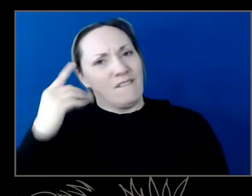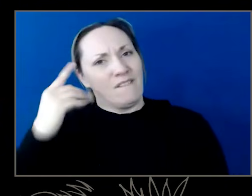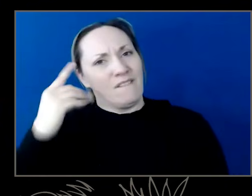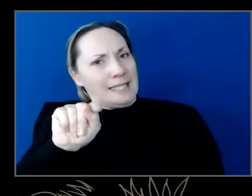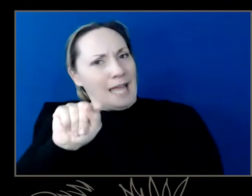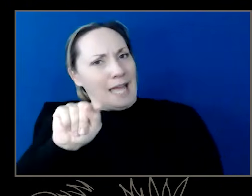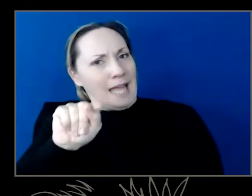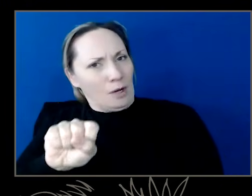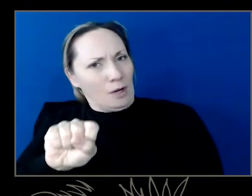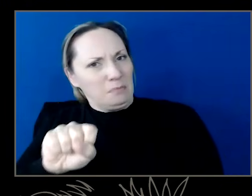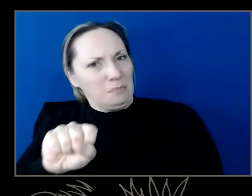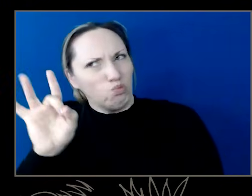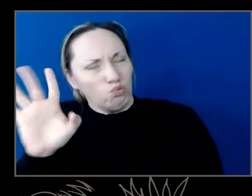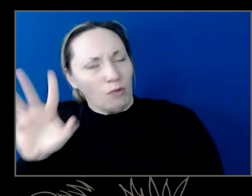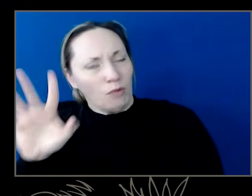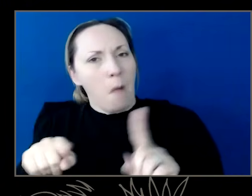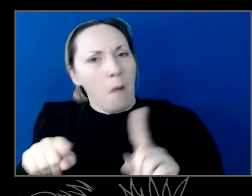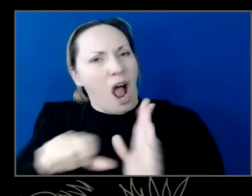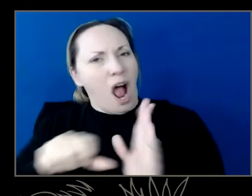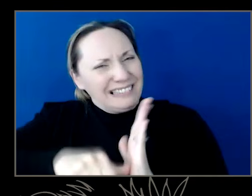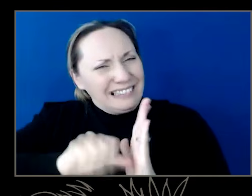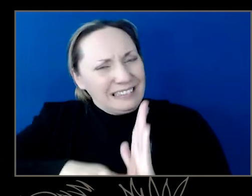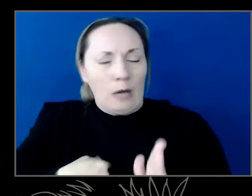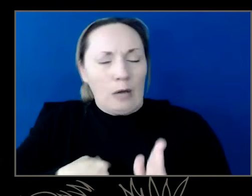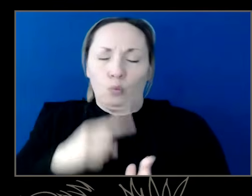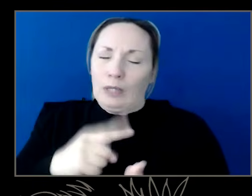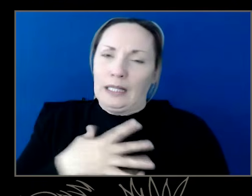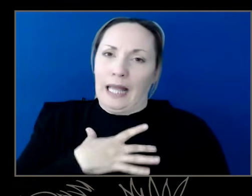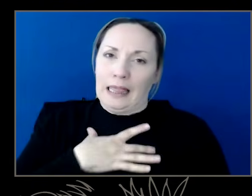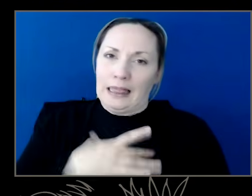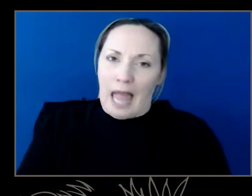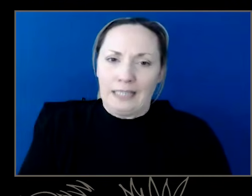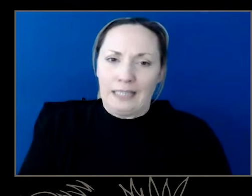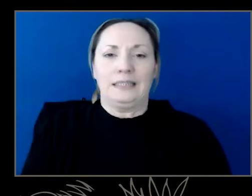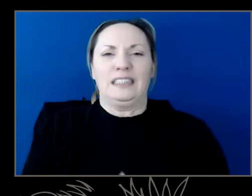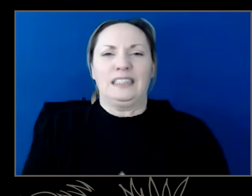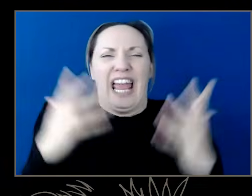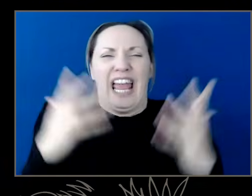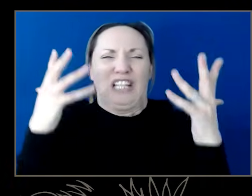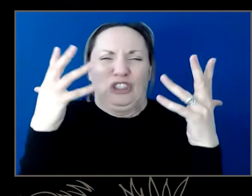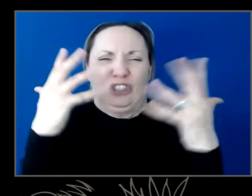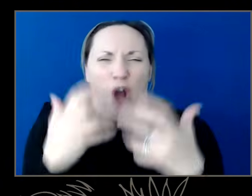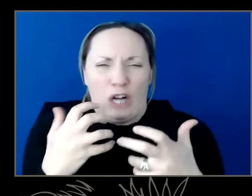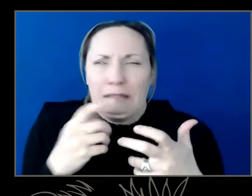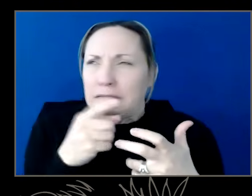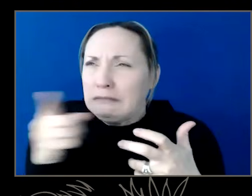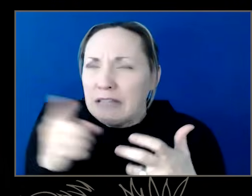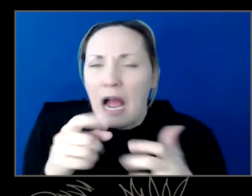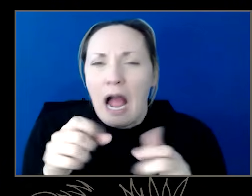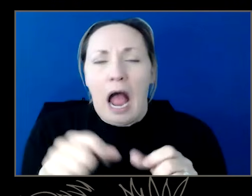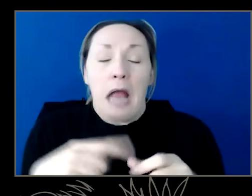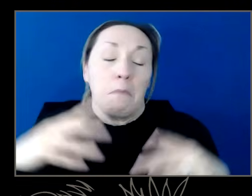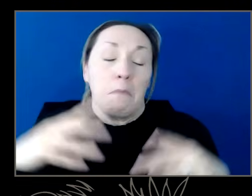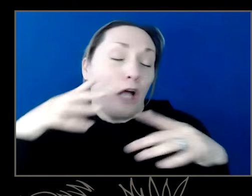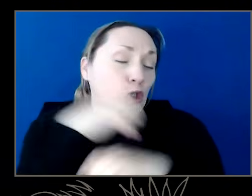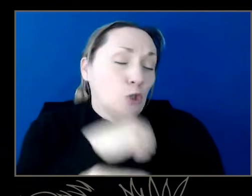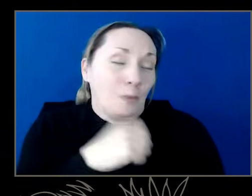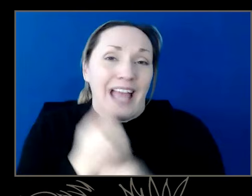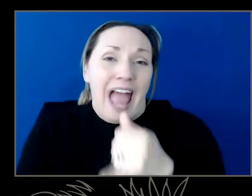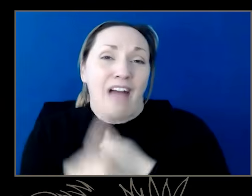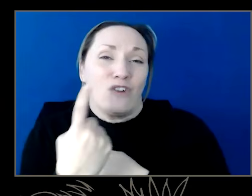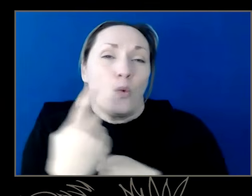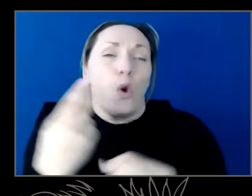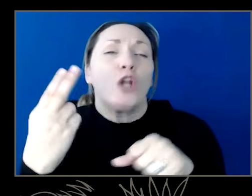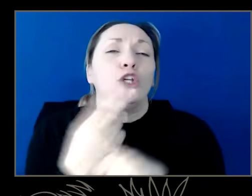do like TypeScript. It's really dark, so I'm going to assume every single person in here is using TypeScript. And even